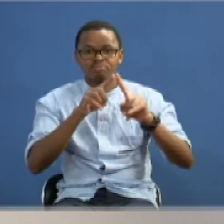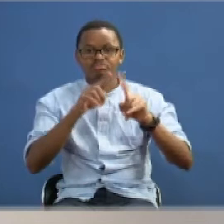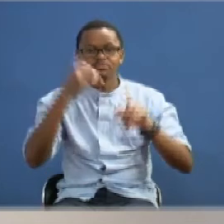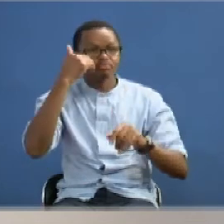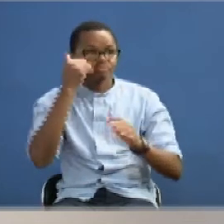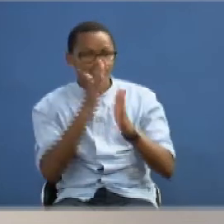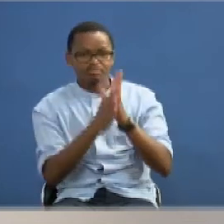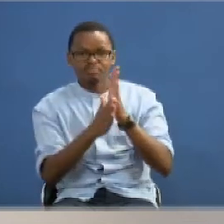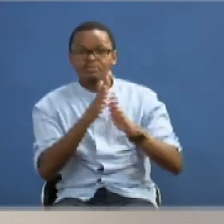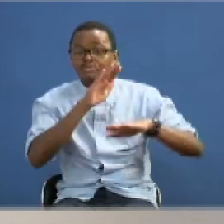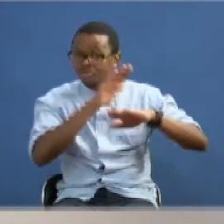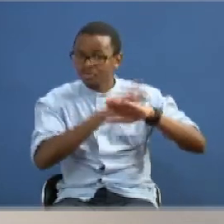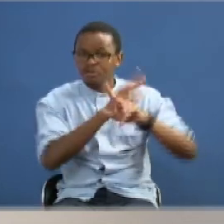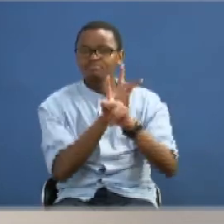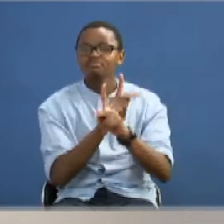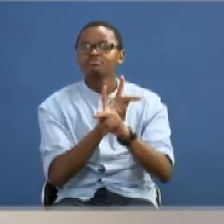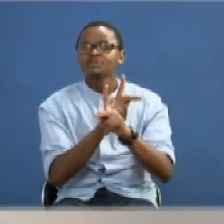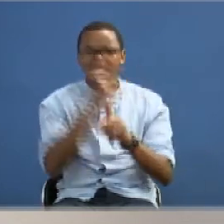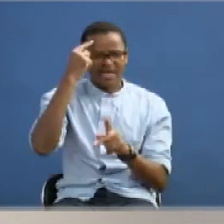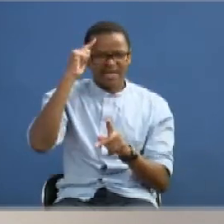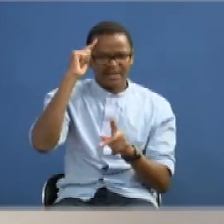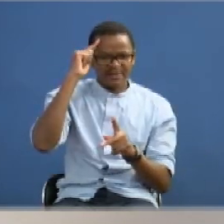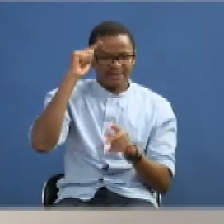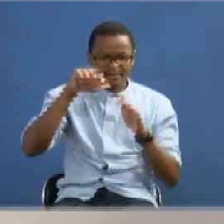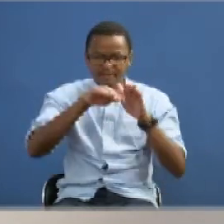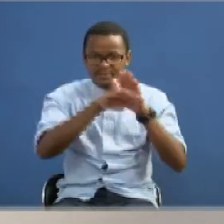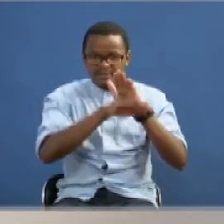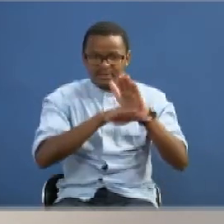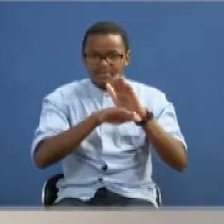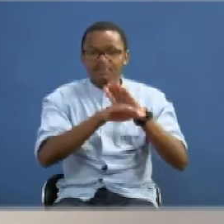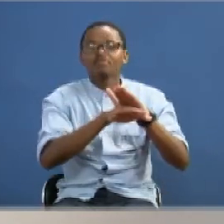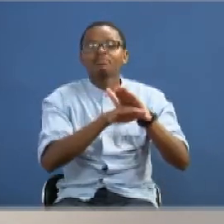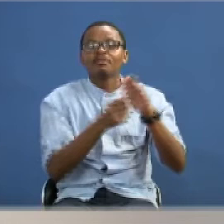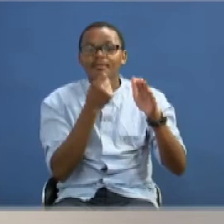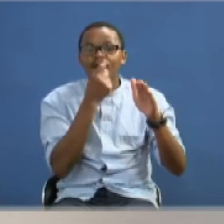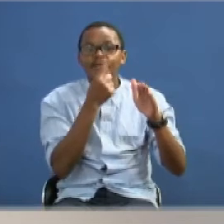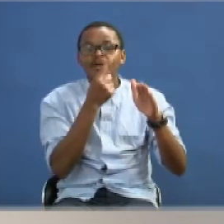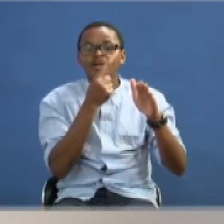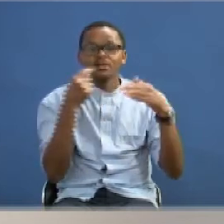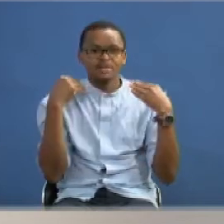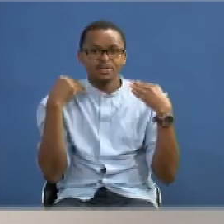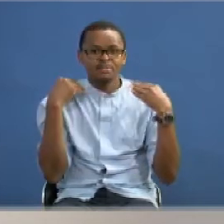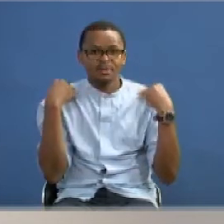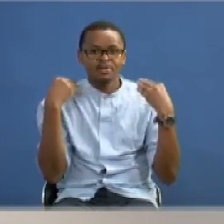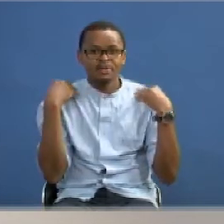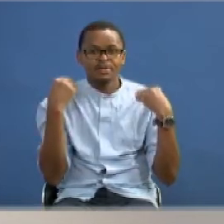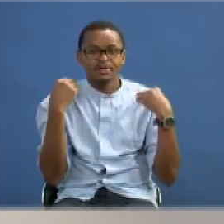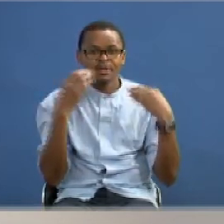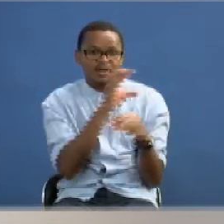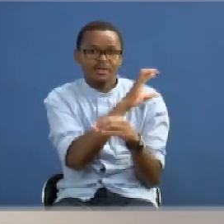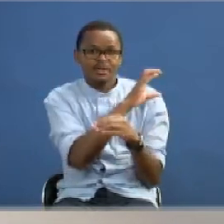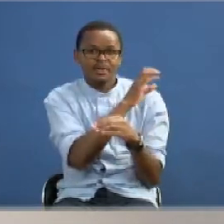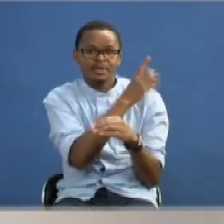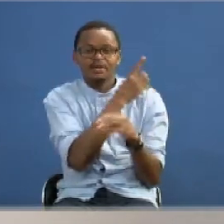disease without proper protection. Yeah. I think basics of medical practice is the clinician, the healthcare